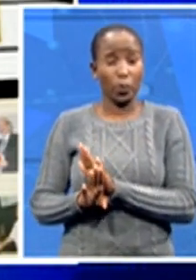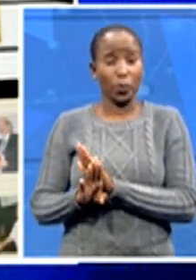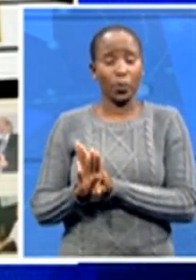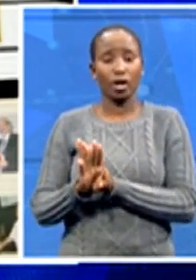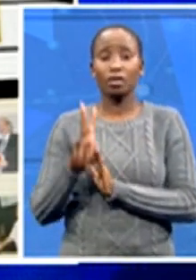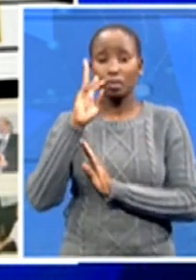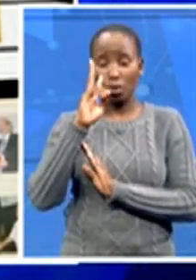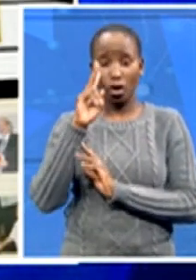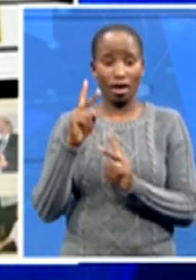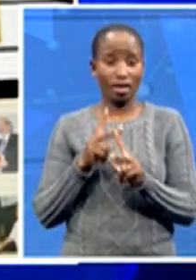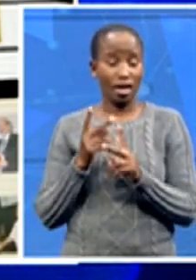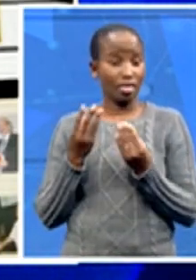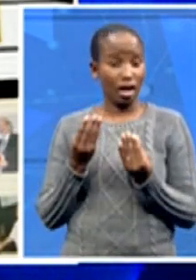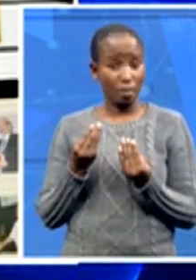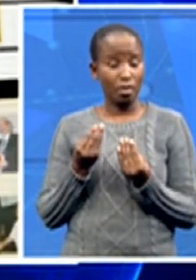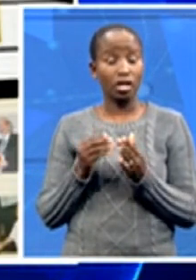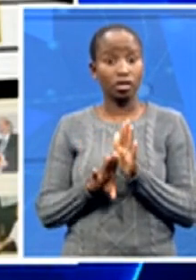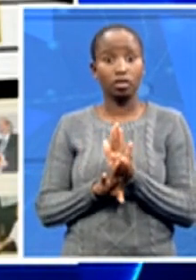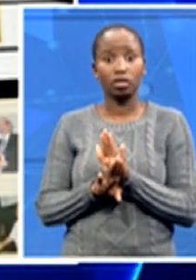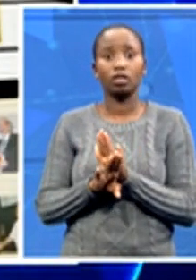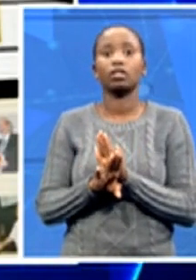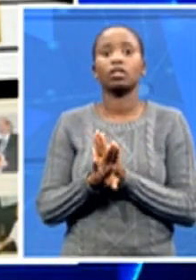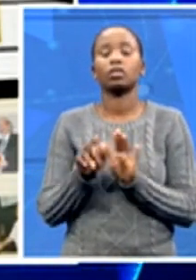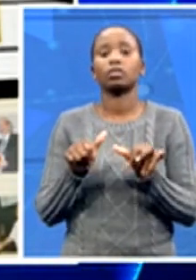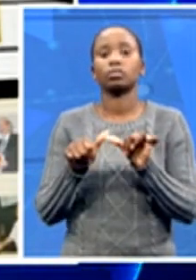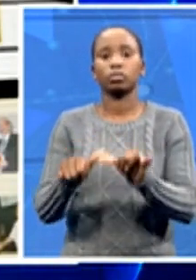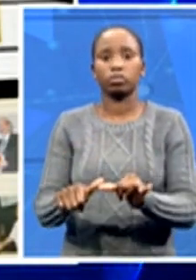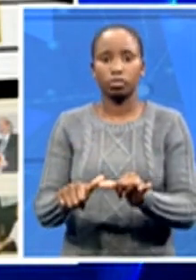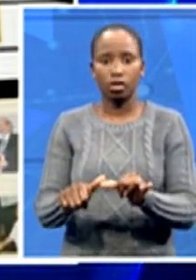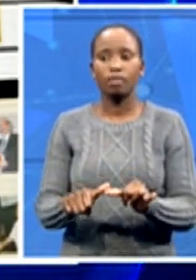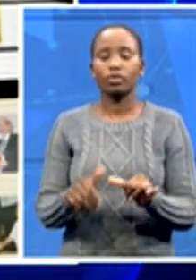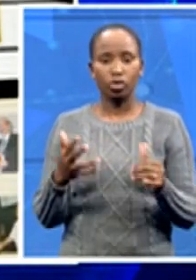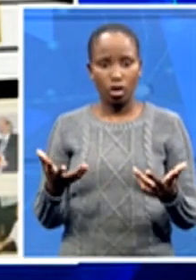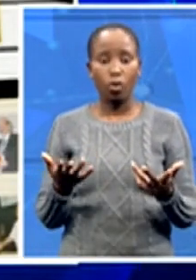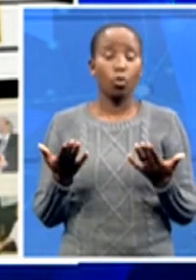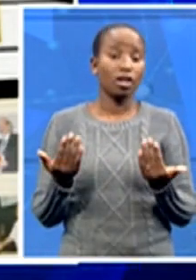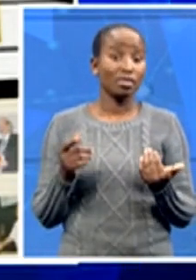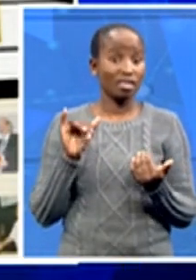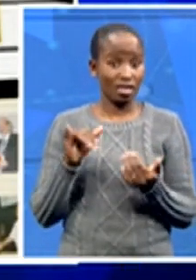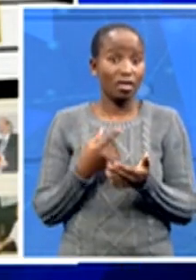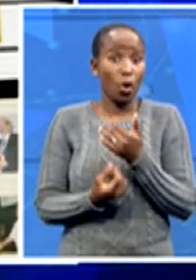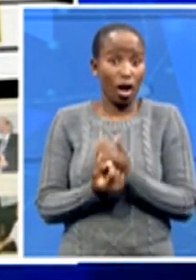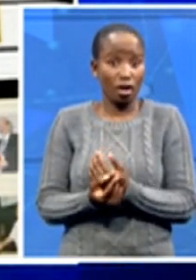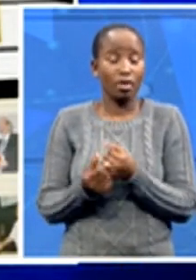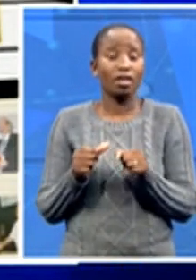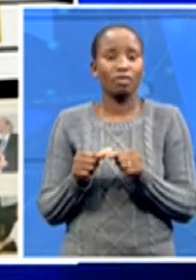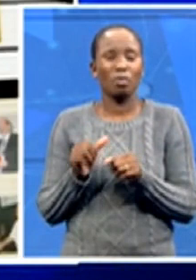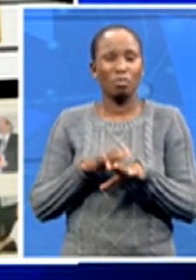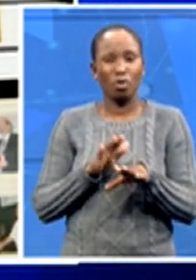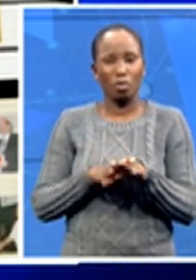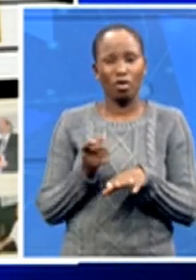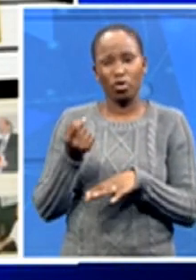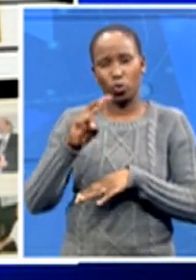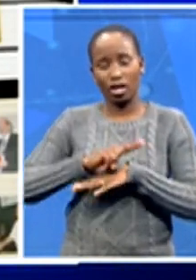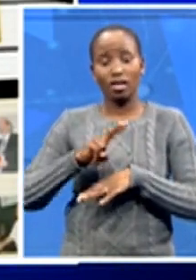up. And we expect that that will continue for another few days before it hits its peak, driven largely